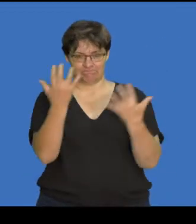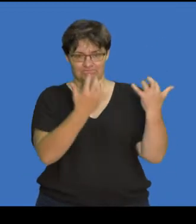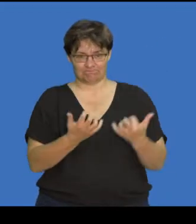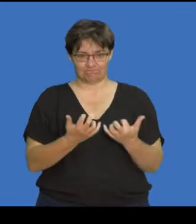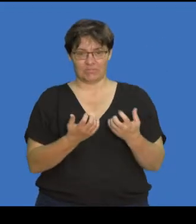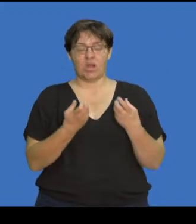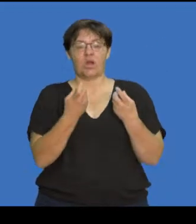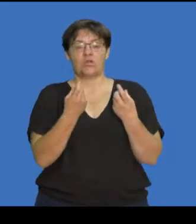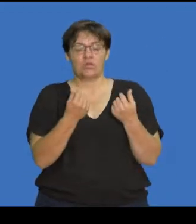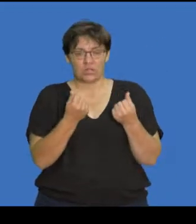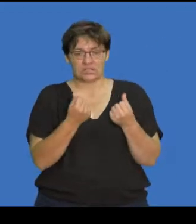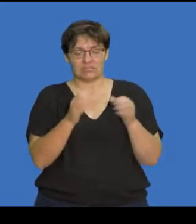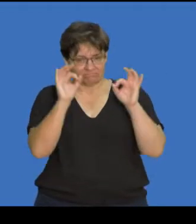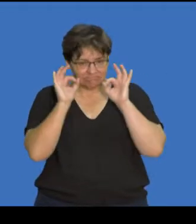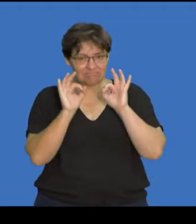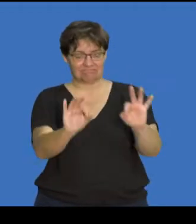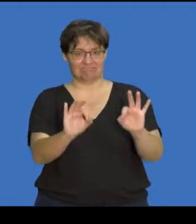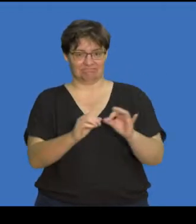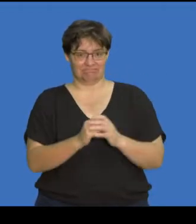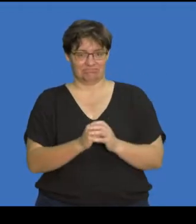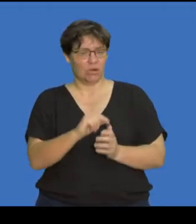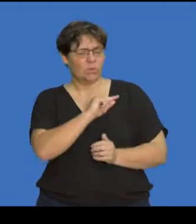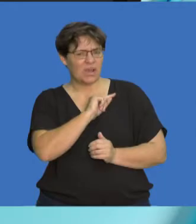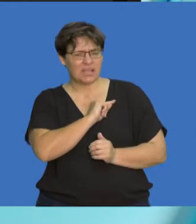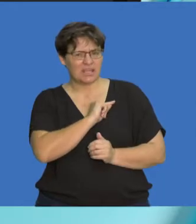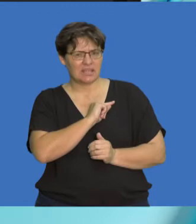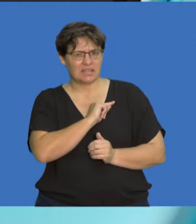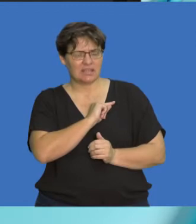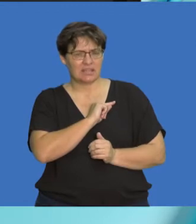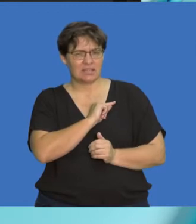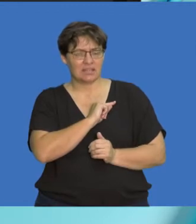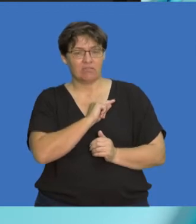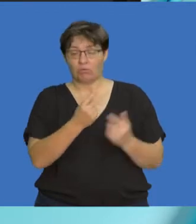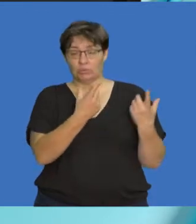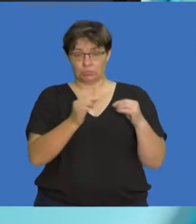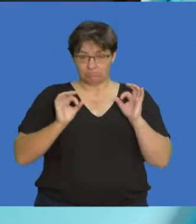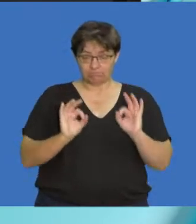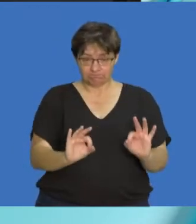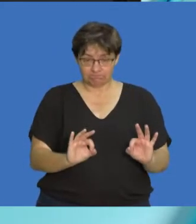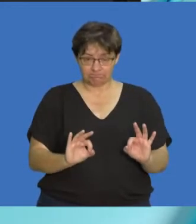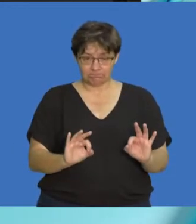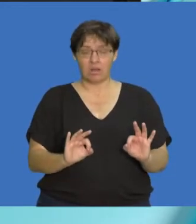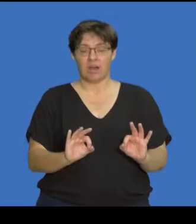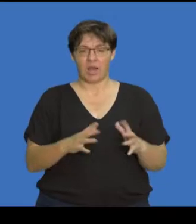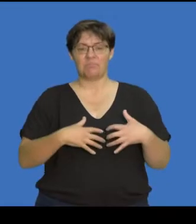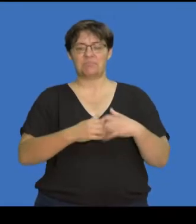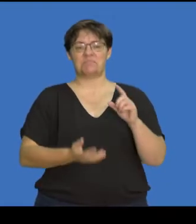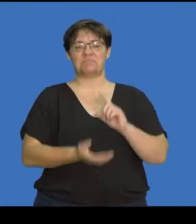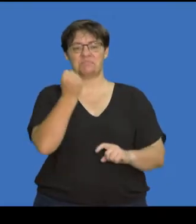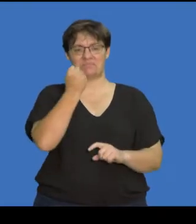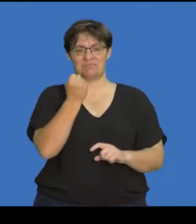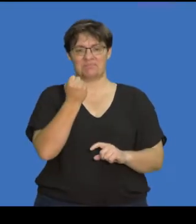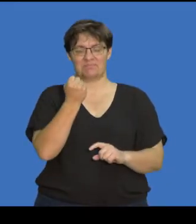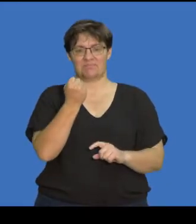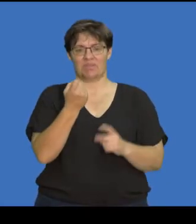the costing accurately. Why? Because if they do that correctly, they can arrive at the